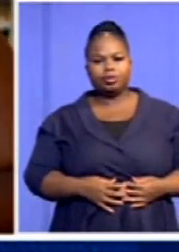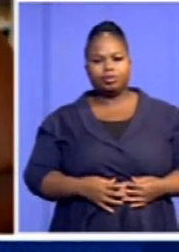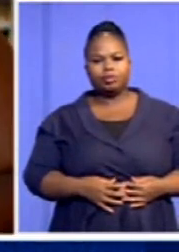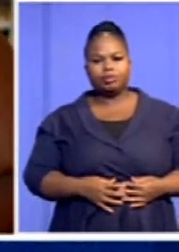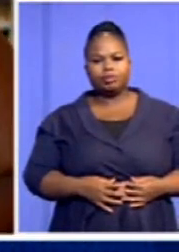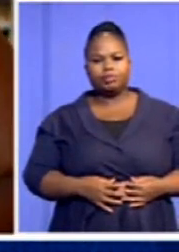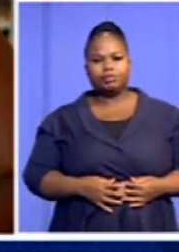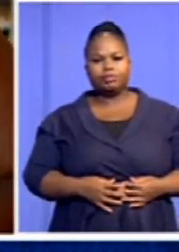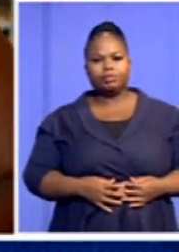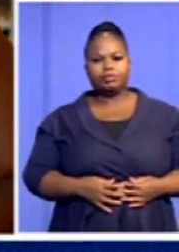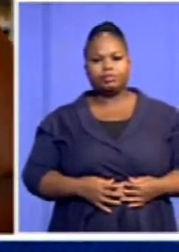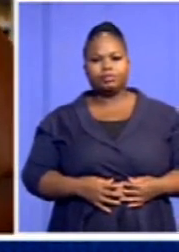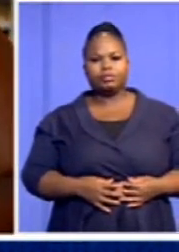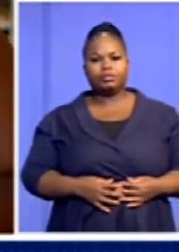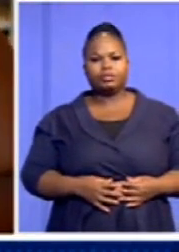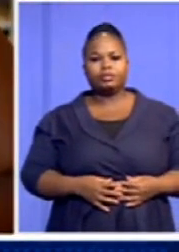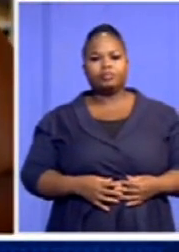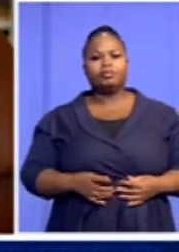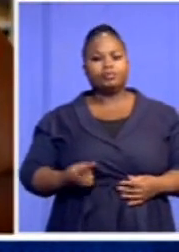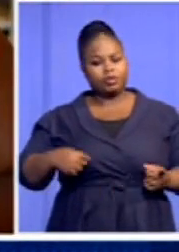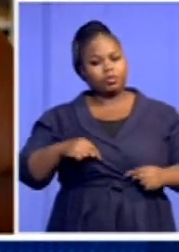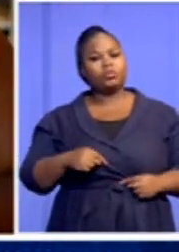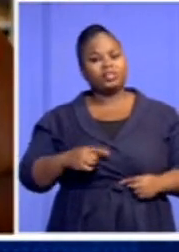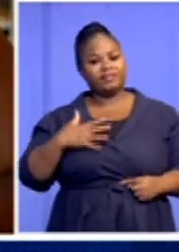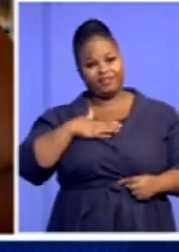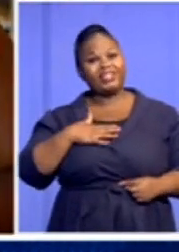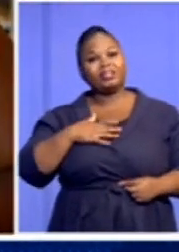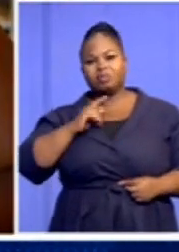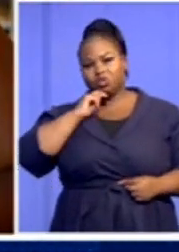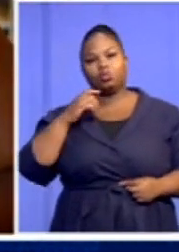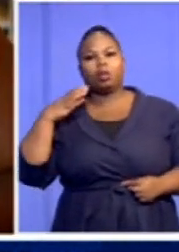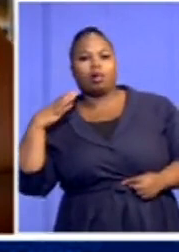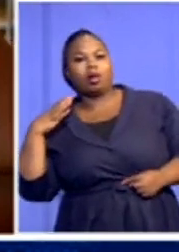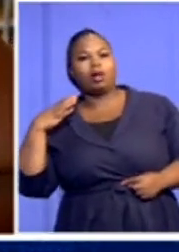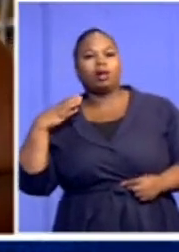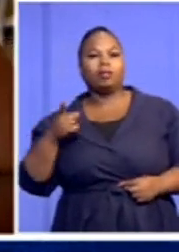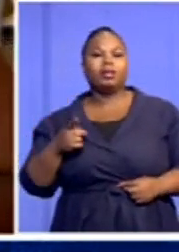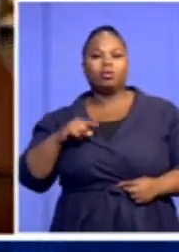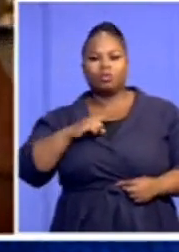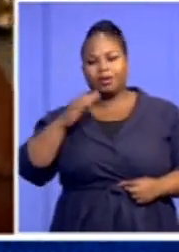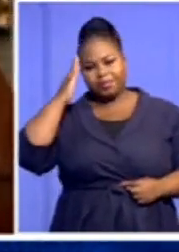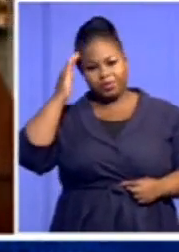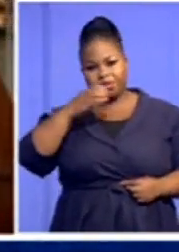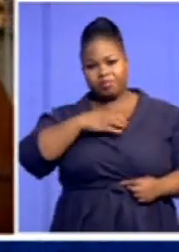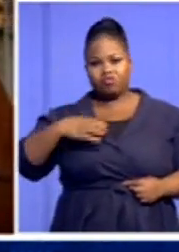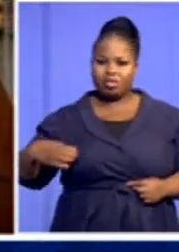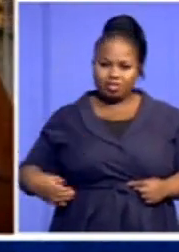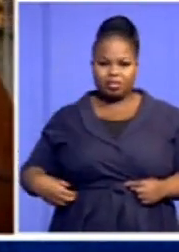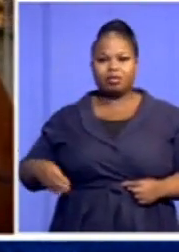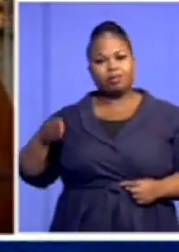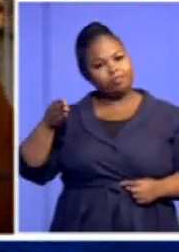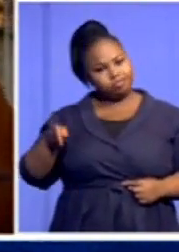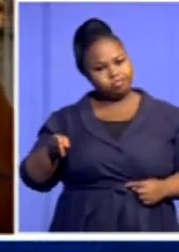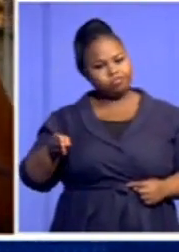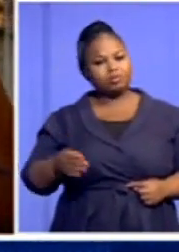We certainly are getting the sense that they're overwhelmed. We do know that the president was on the ground. He had boots on the ground